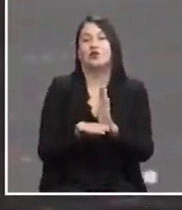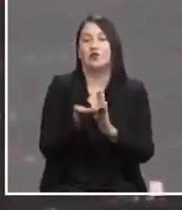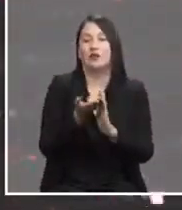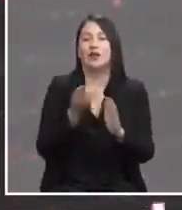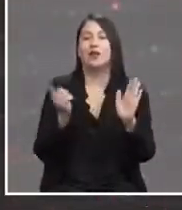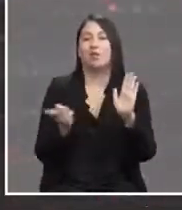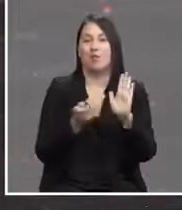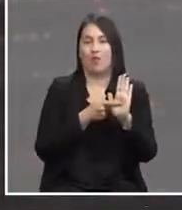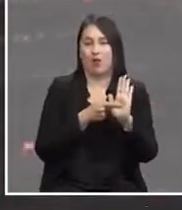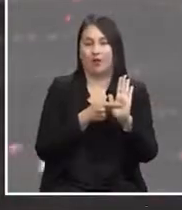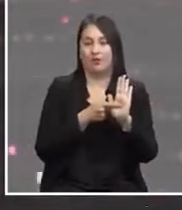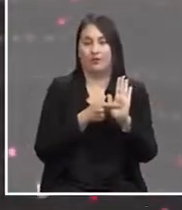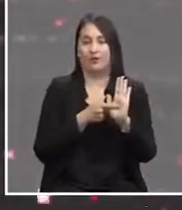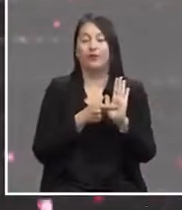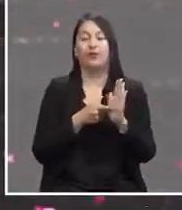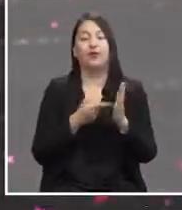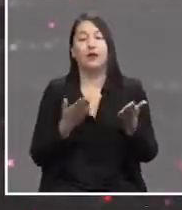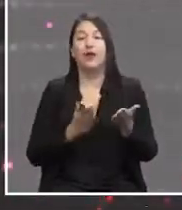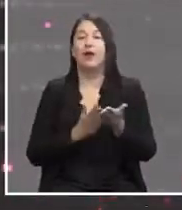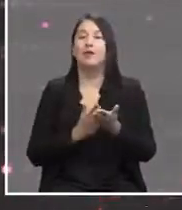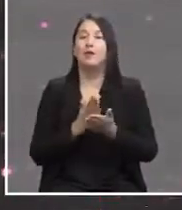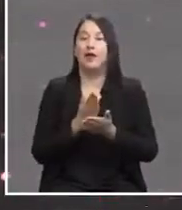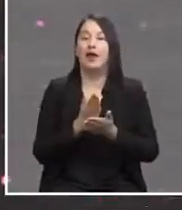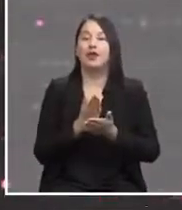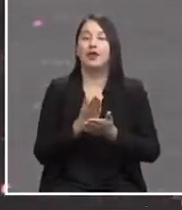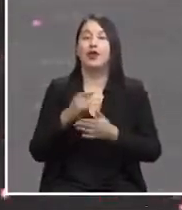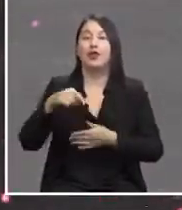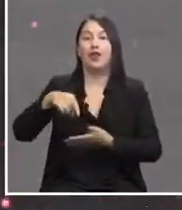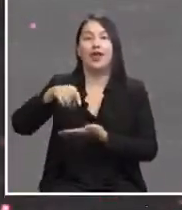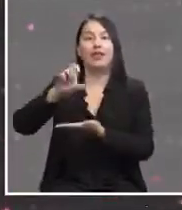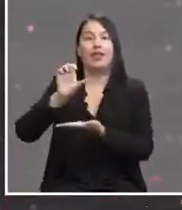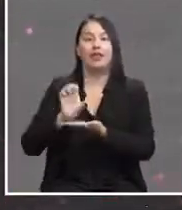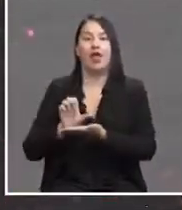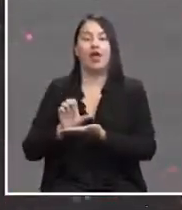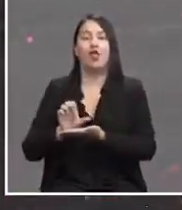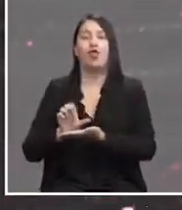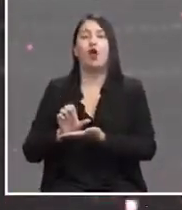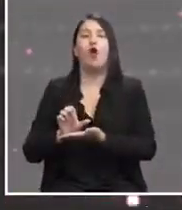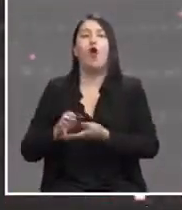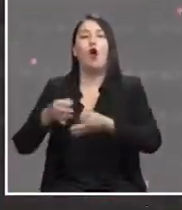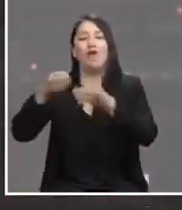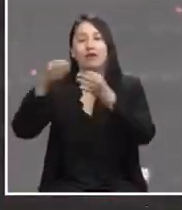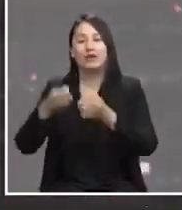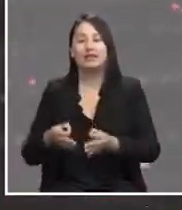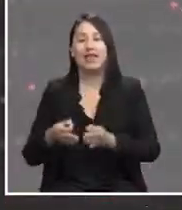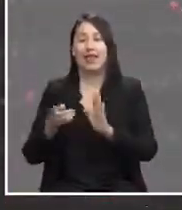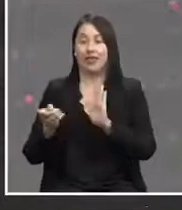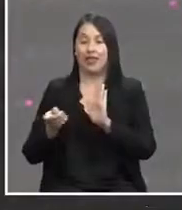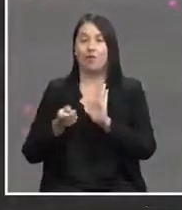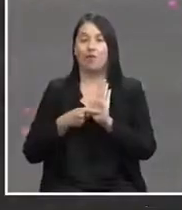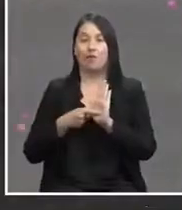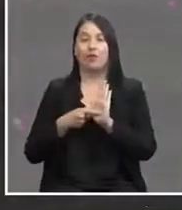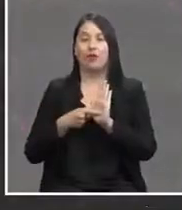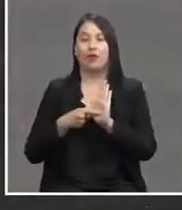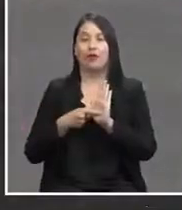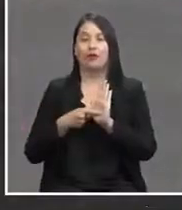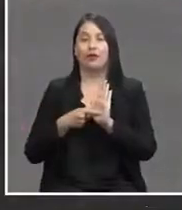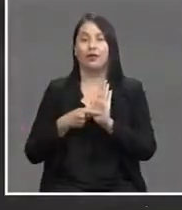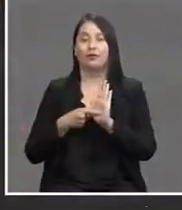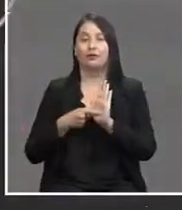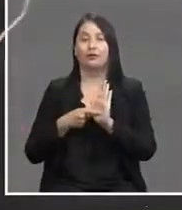state taxes is the root of our states, of our modern